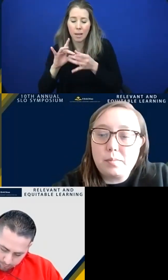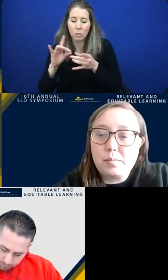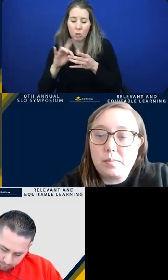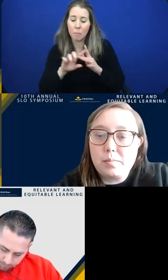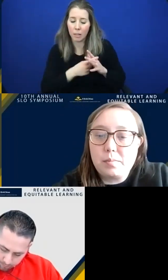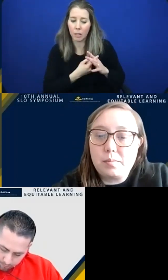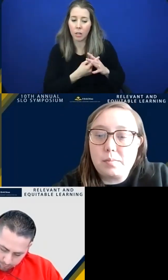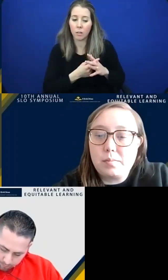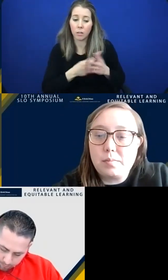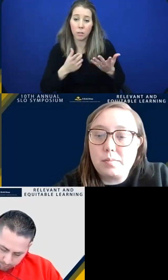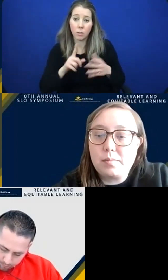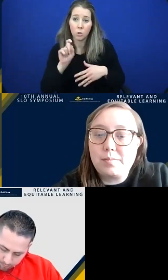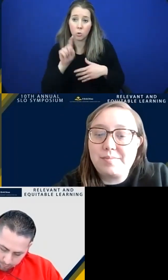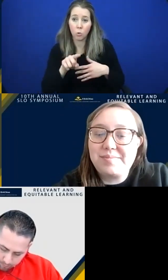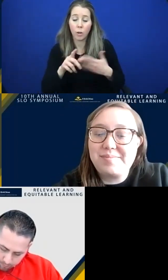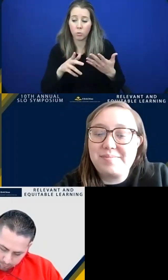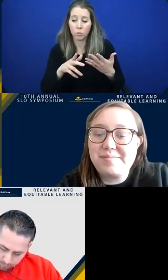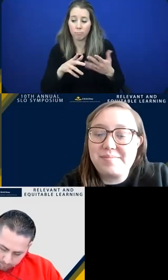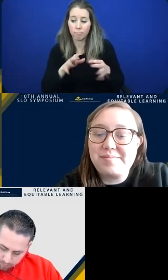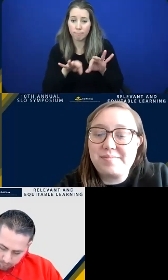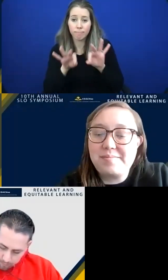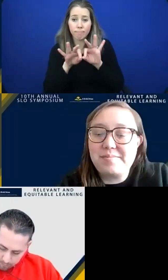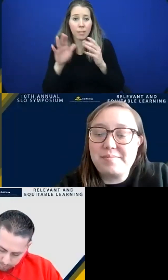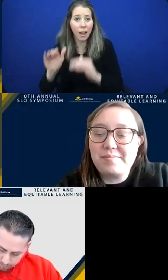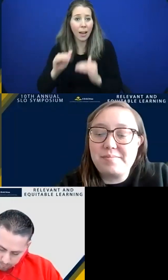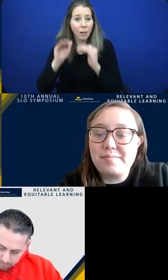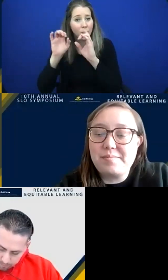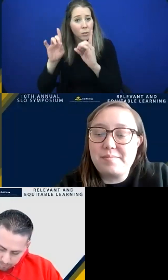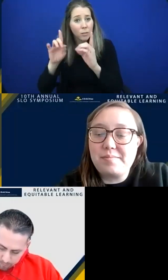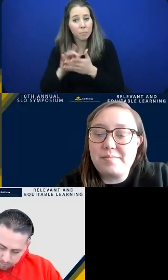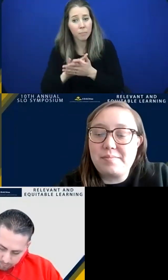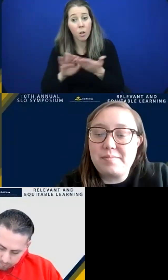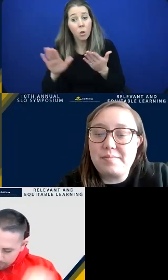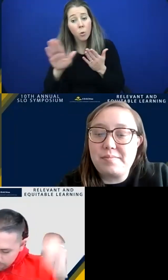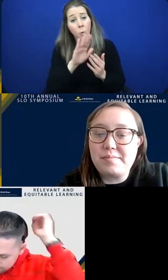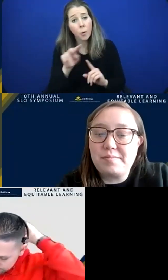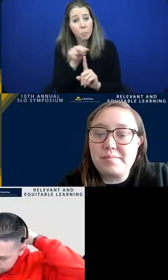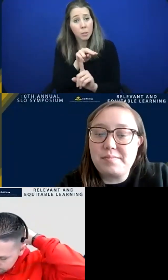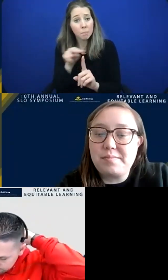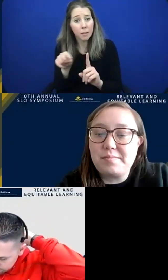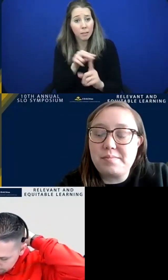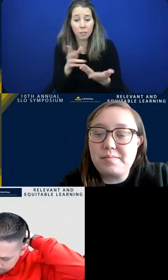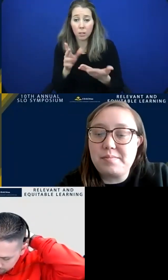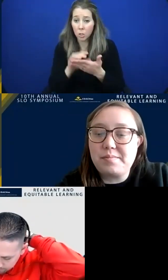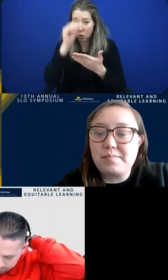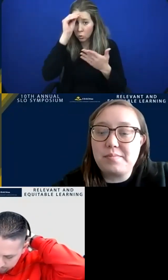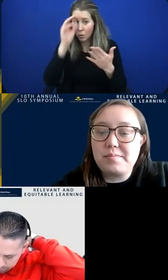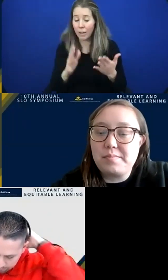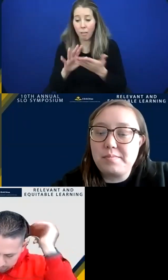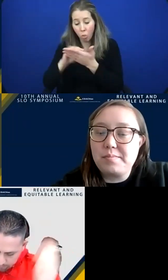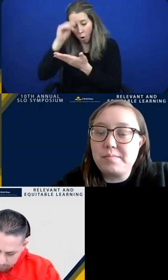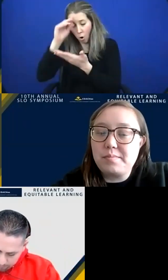a loaded question of the value of higher education. From your perspective, considering student learning,